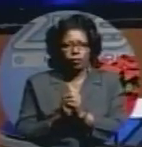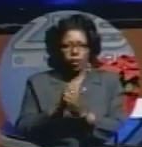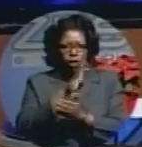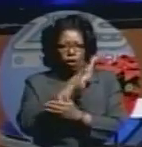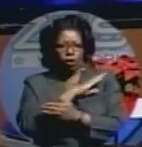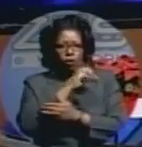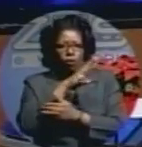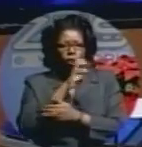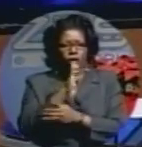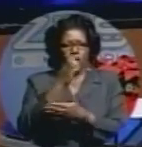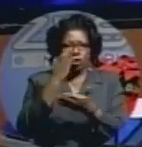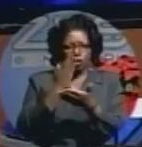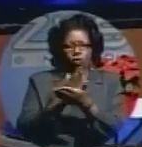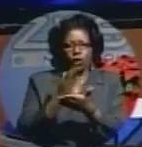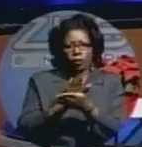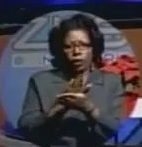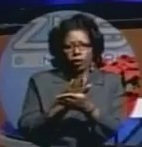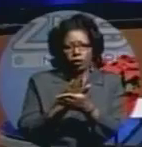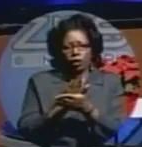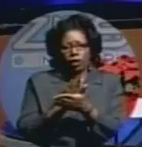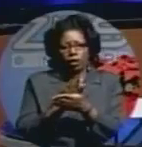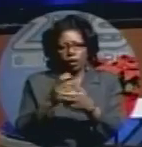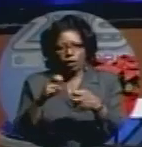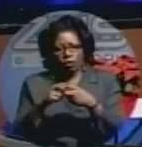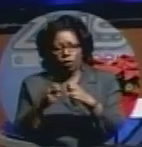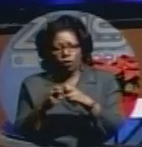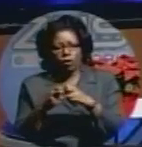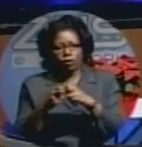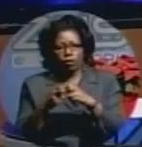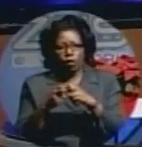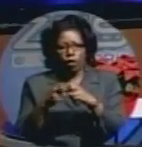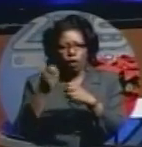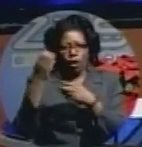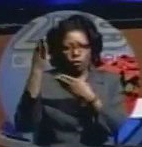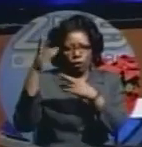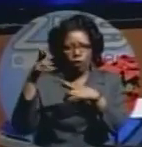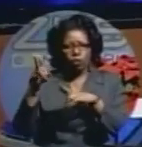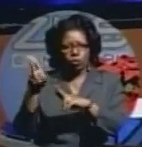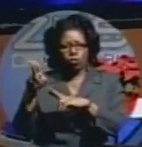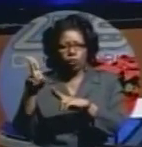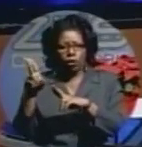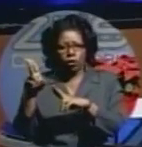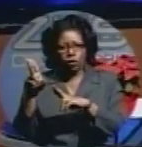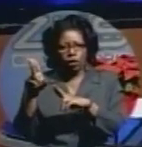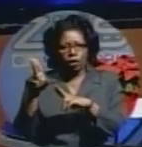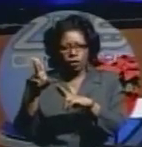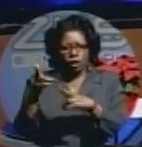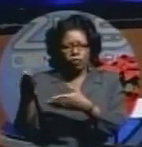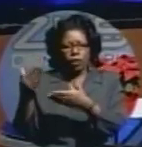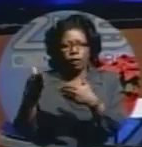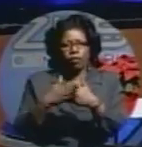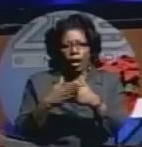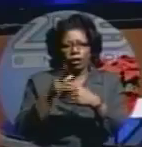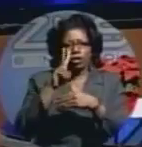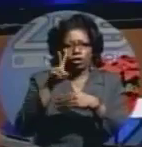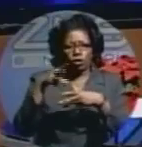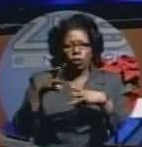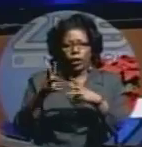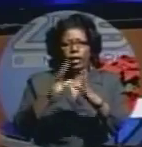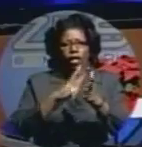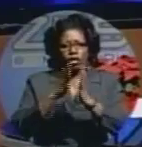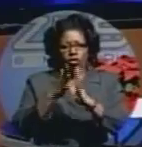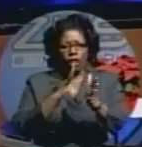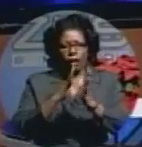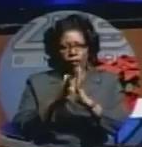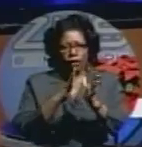stopping the bleeding for businesses on Blue Hill Road and Market Street is easy. Just restore the two-way traffic flow of 2 years ago.